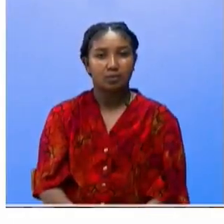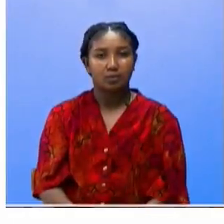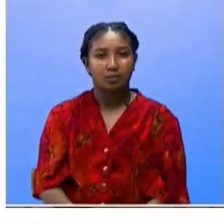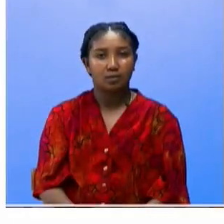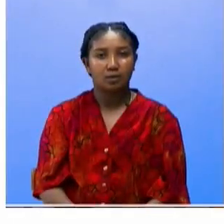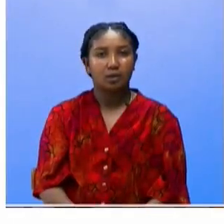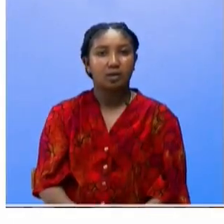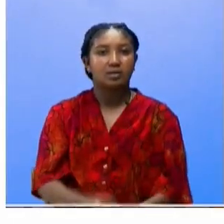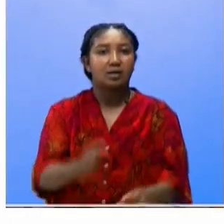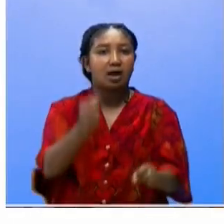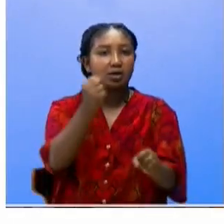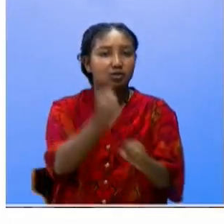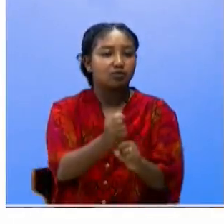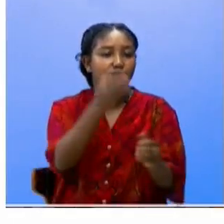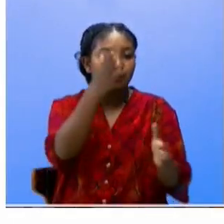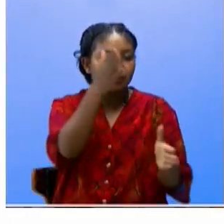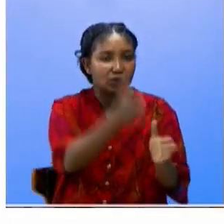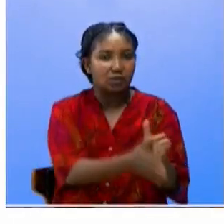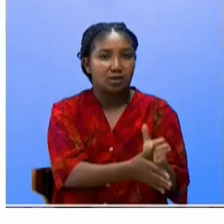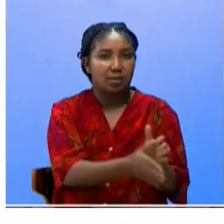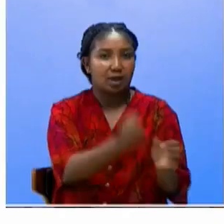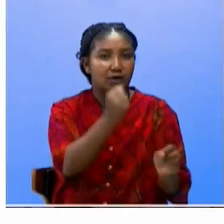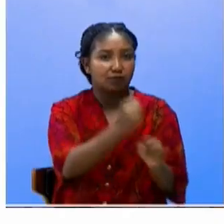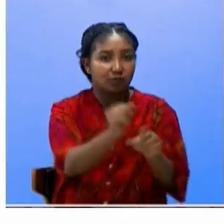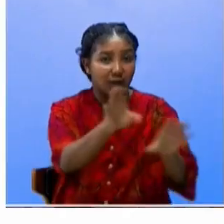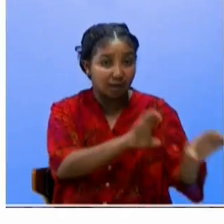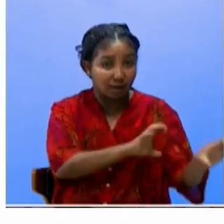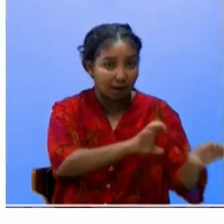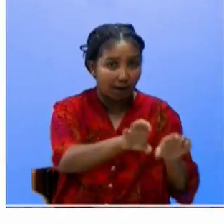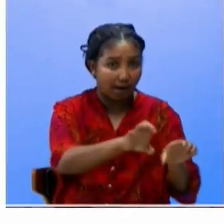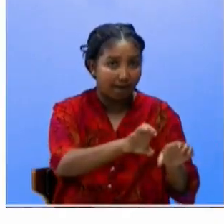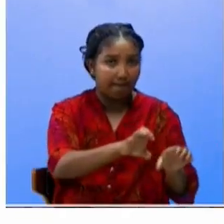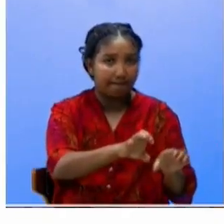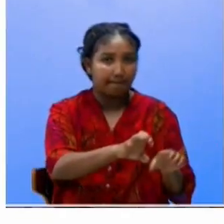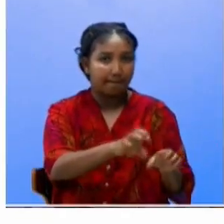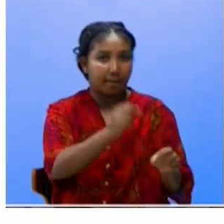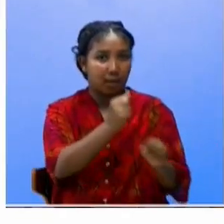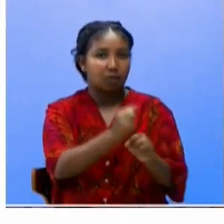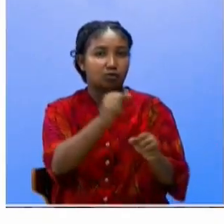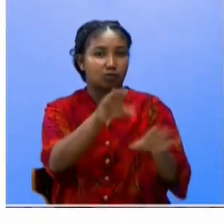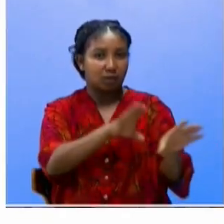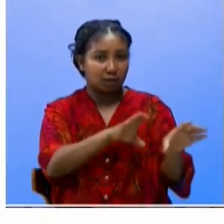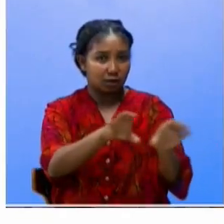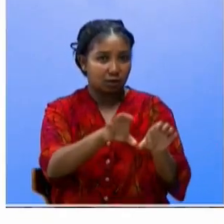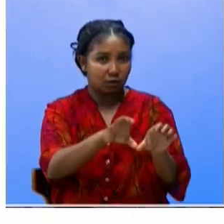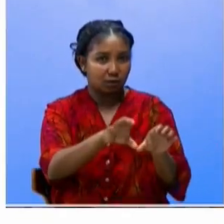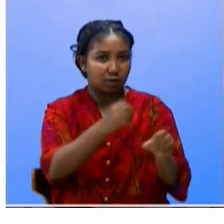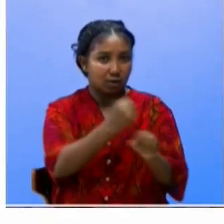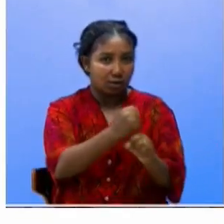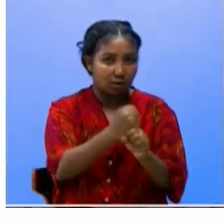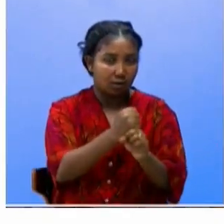the doer of the action. The doer of the action.